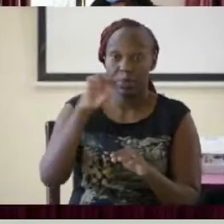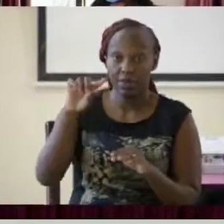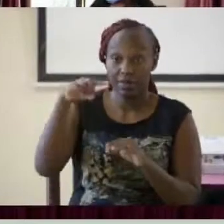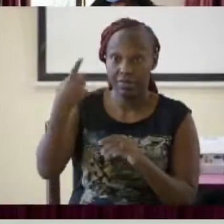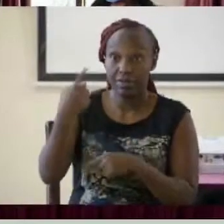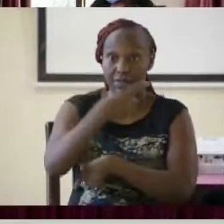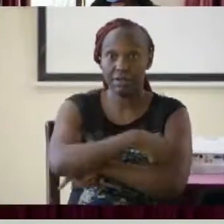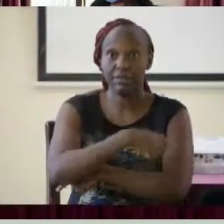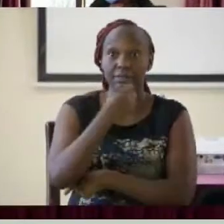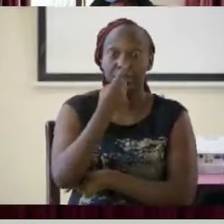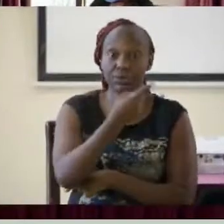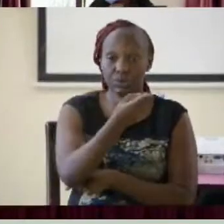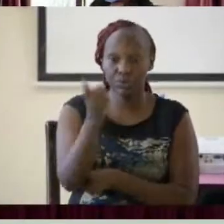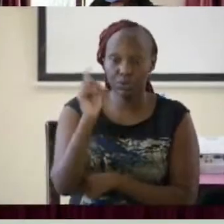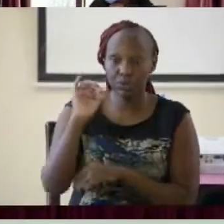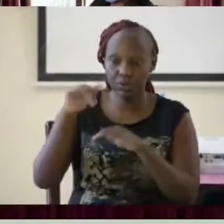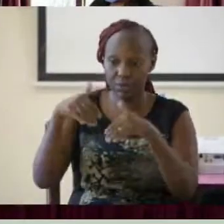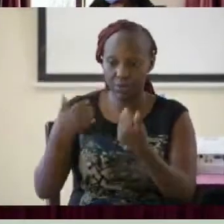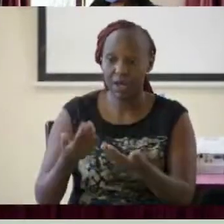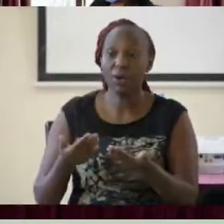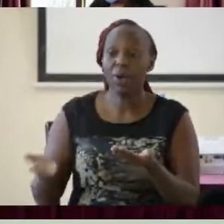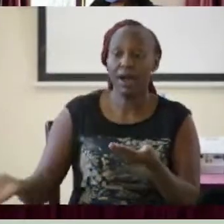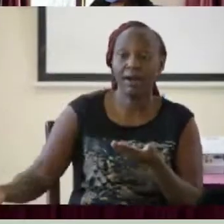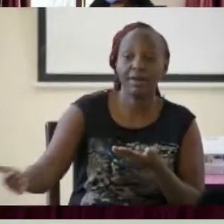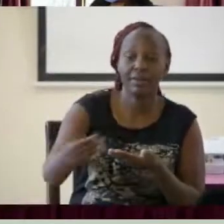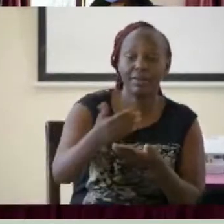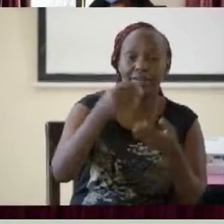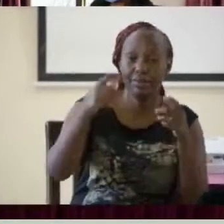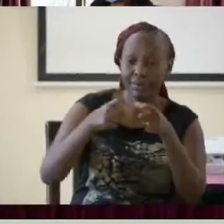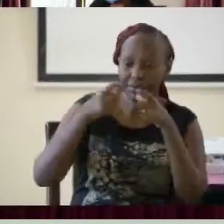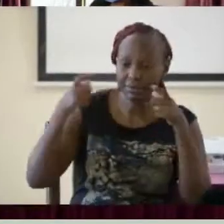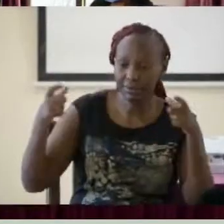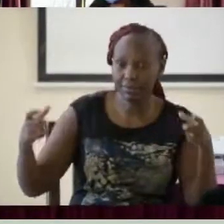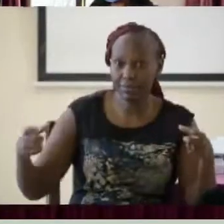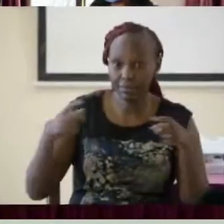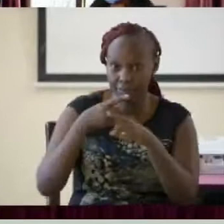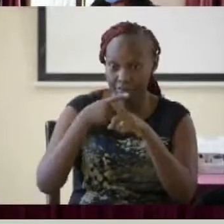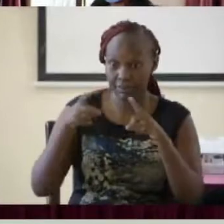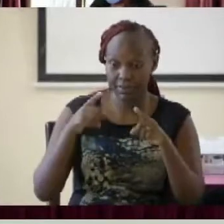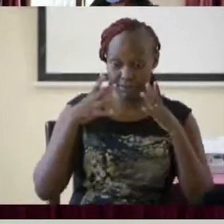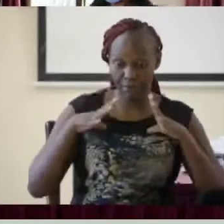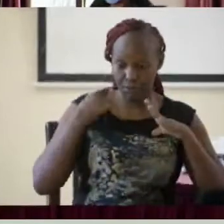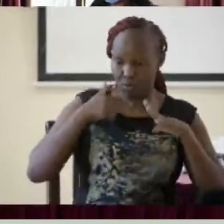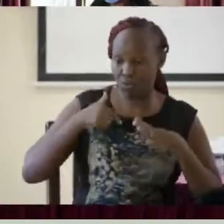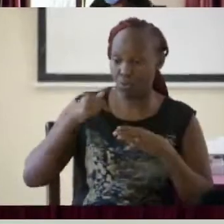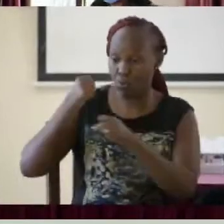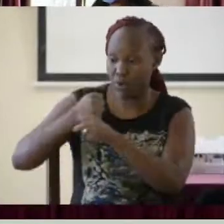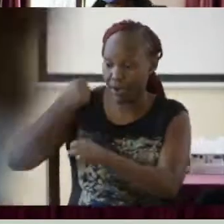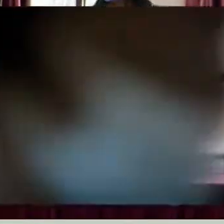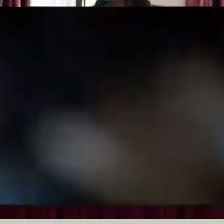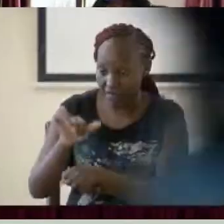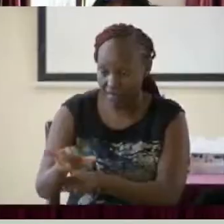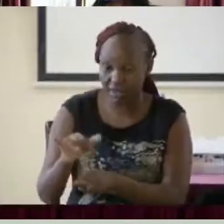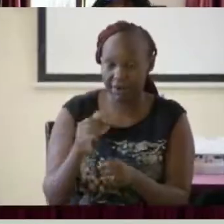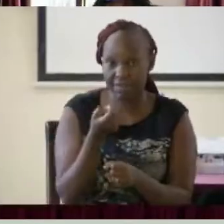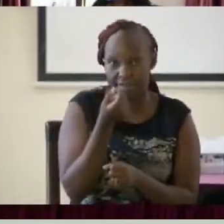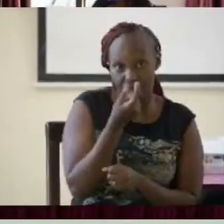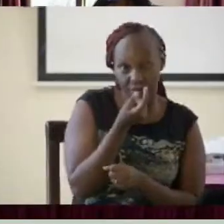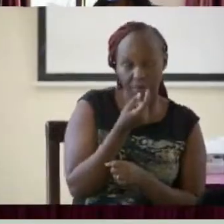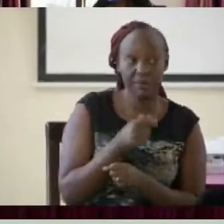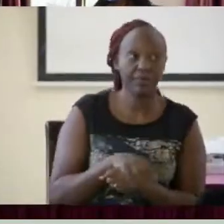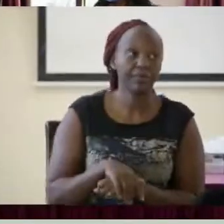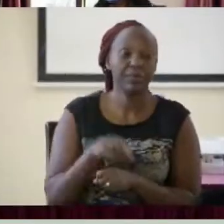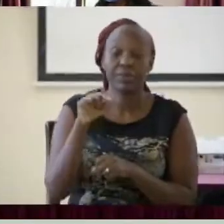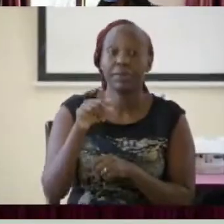yesterday I told you how the harvest is so huge, but the harvesters are very few. So in